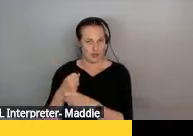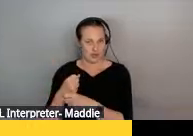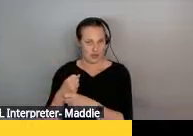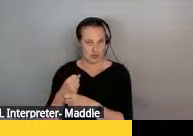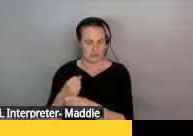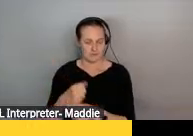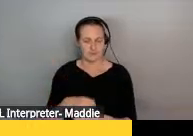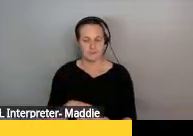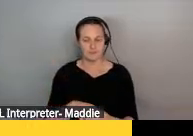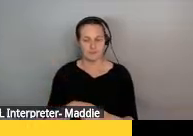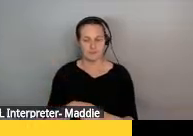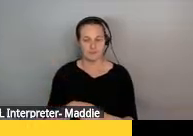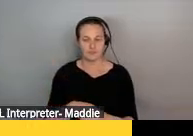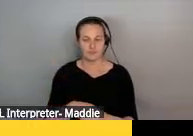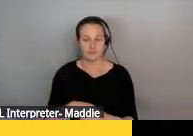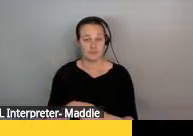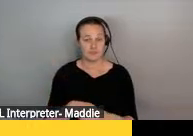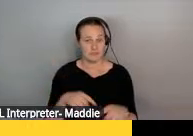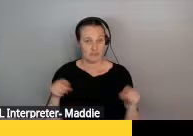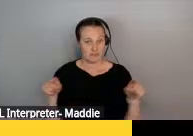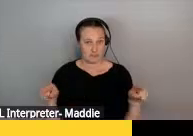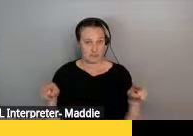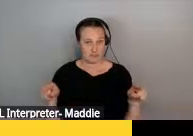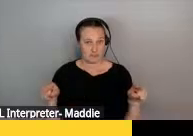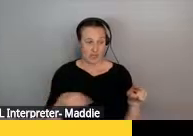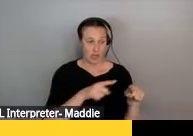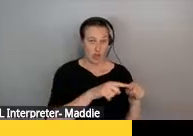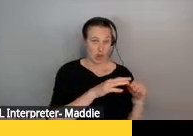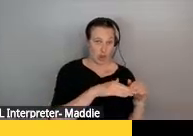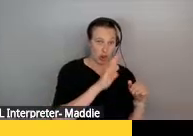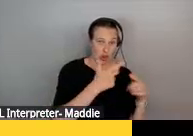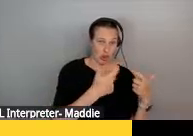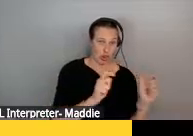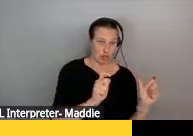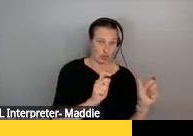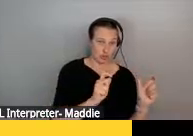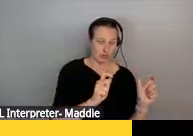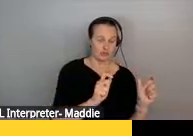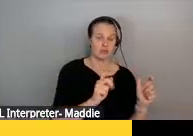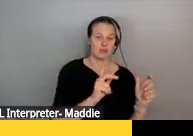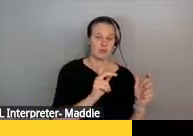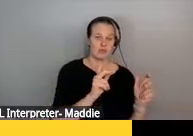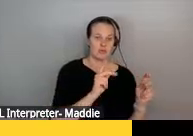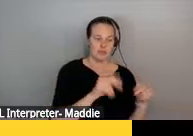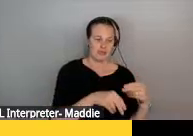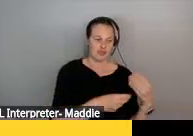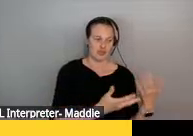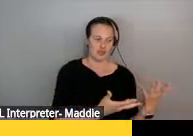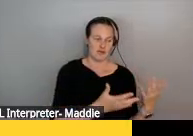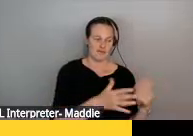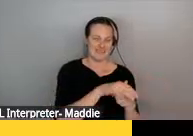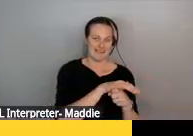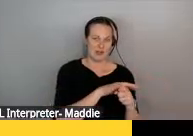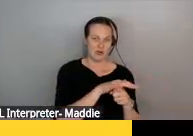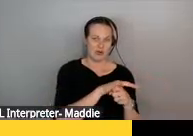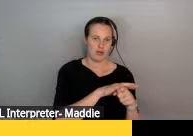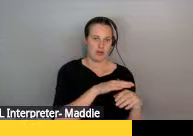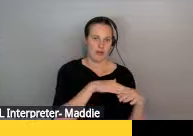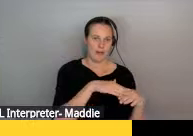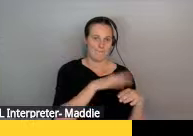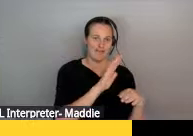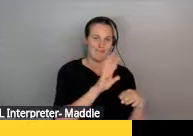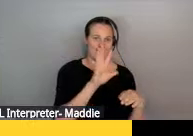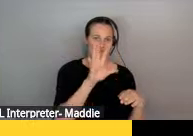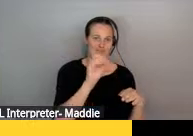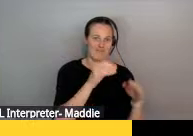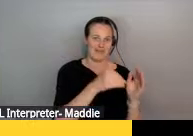that's defined, a larger school district would be a school district that serves an area with more than